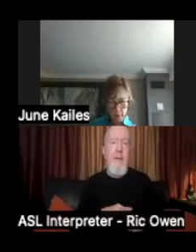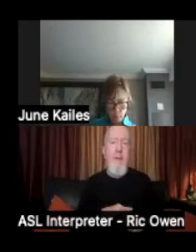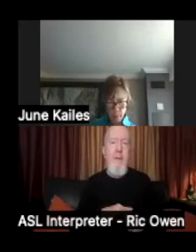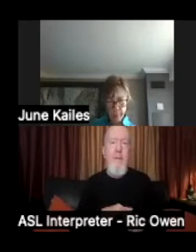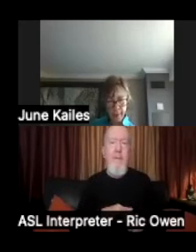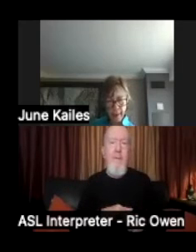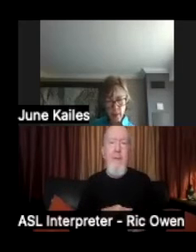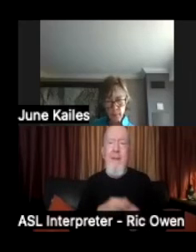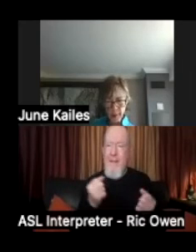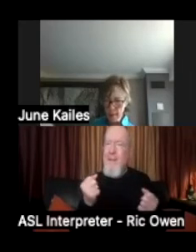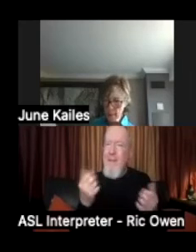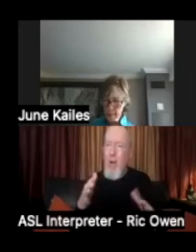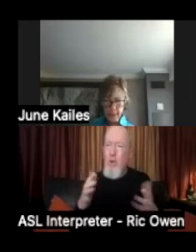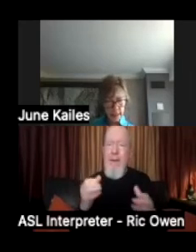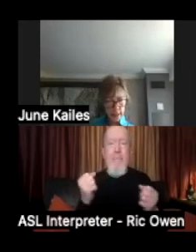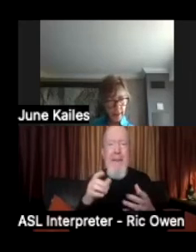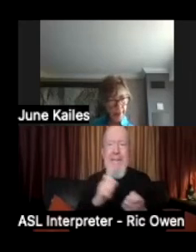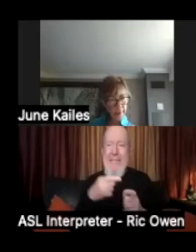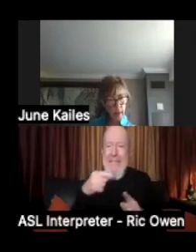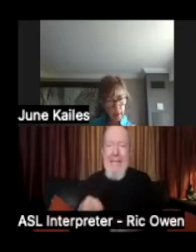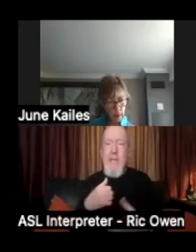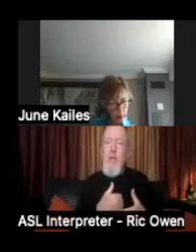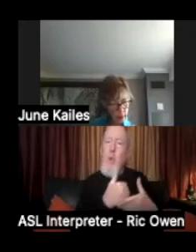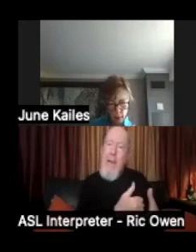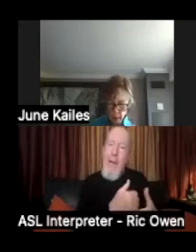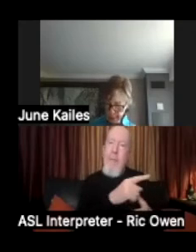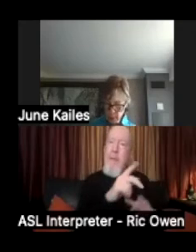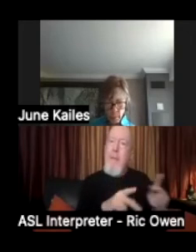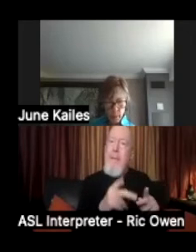helping people plan around things like